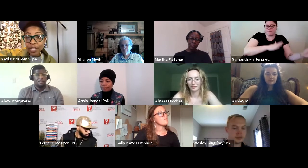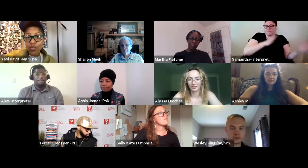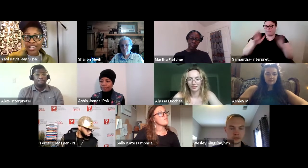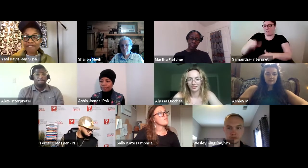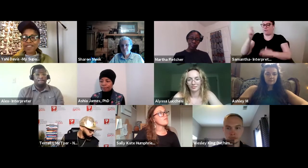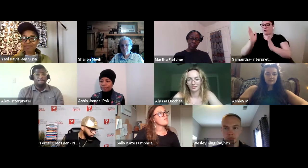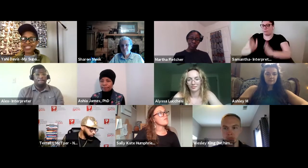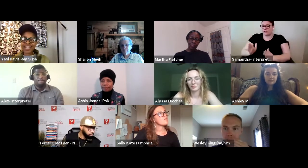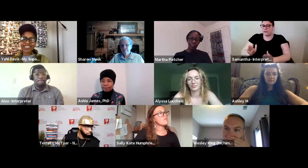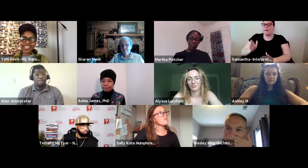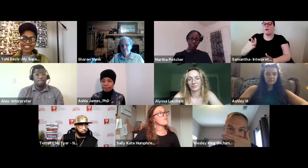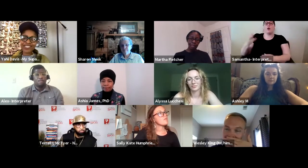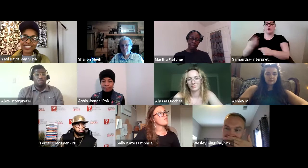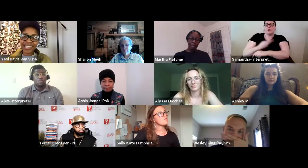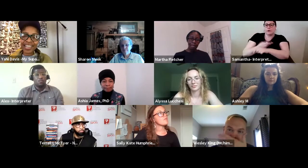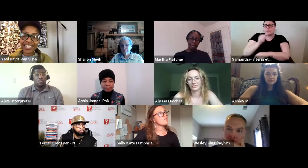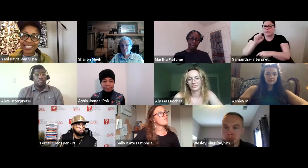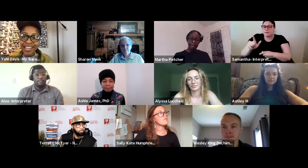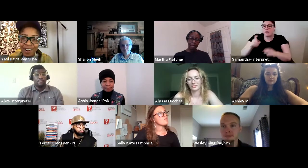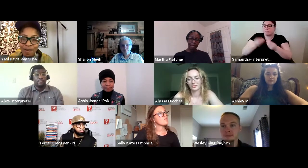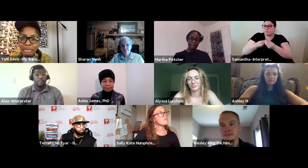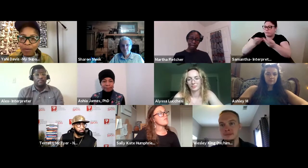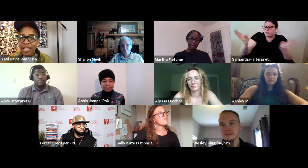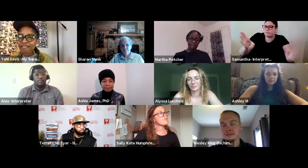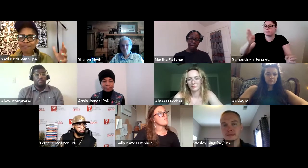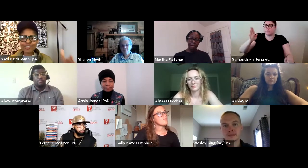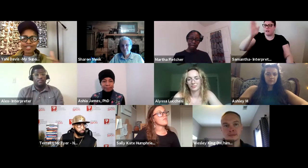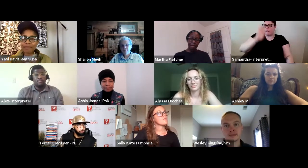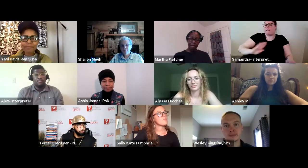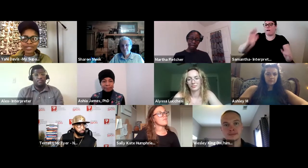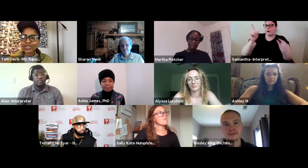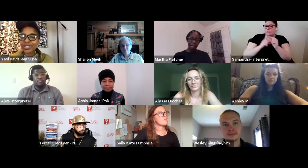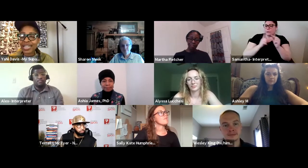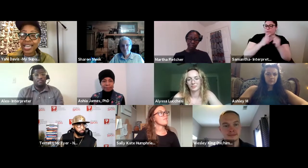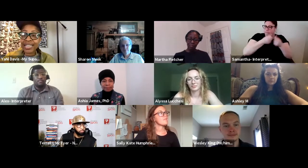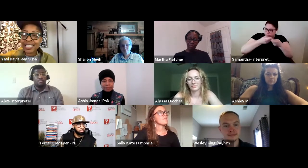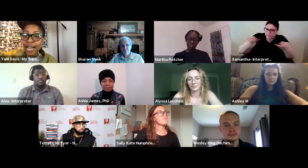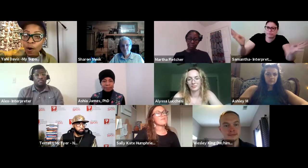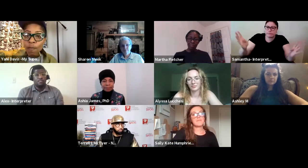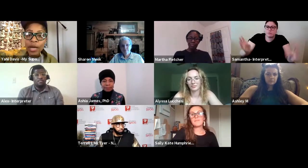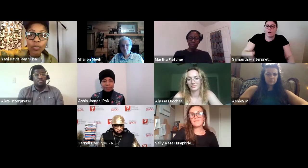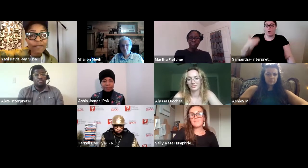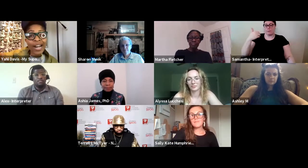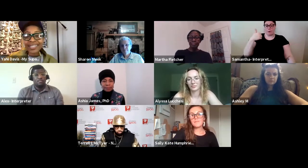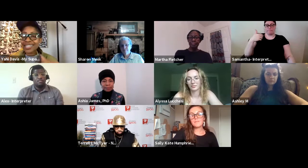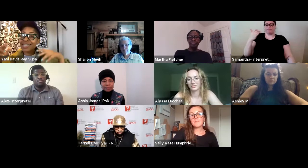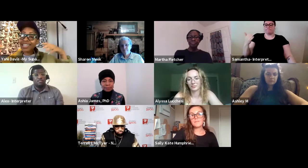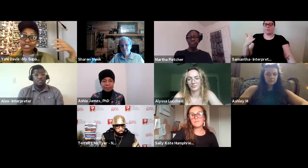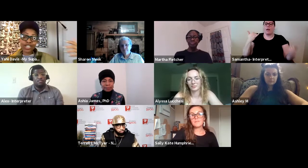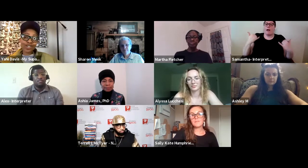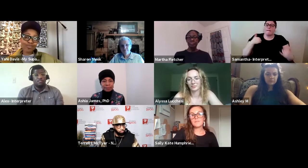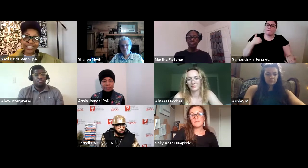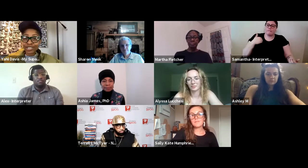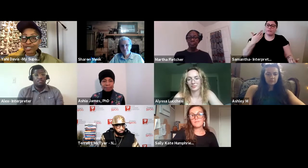So we have families out there using ASL. We have community members using ASL. We've got this